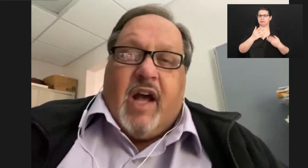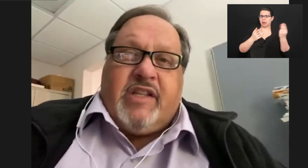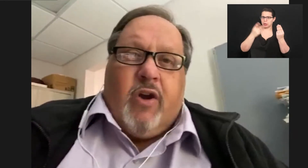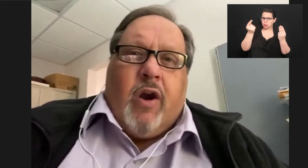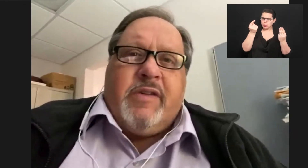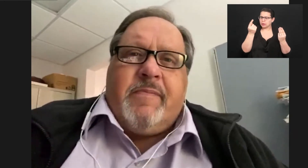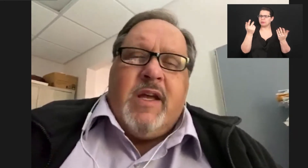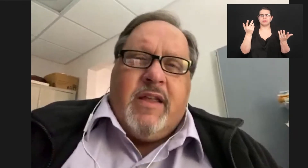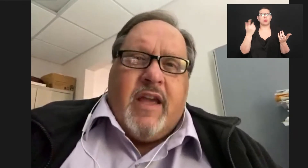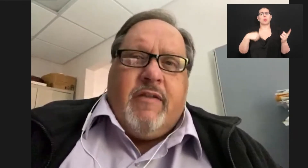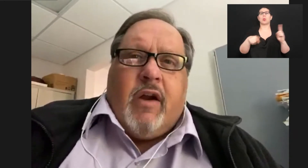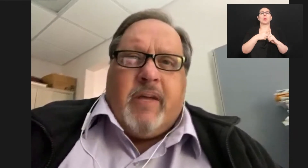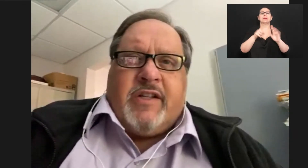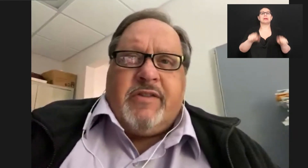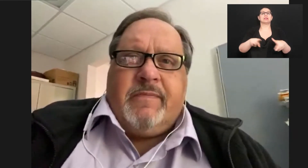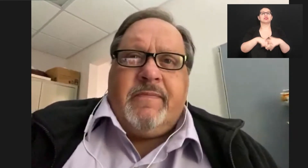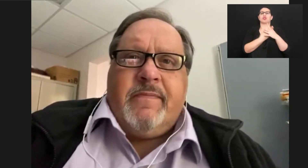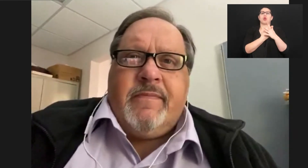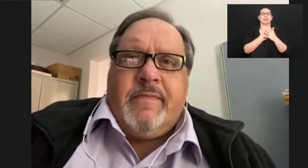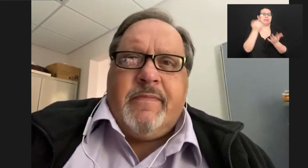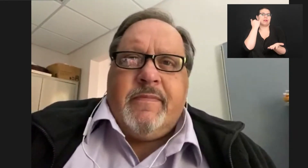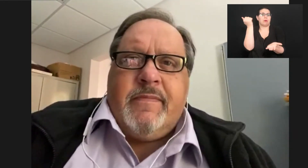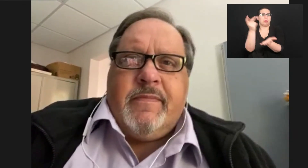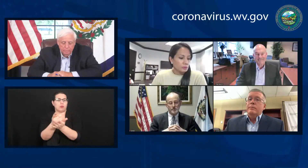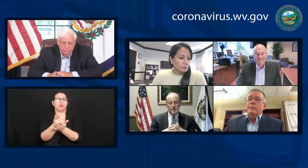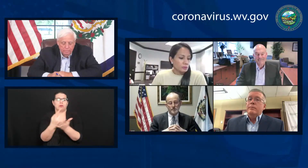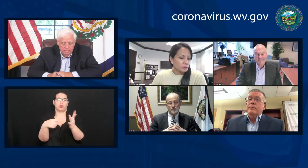get shots in arms? Thank you very much.